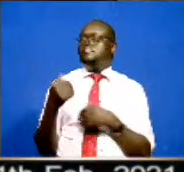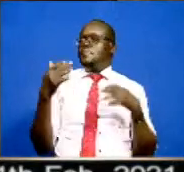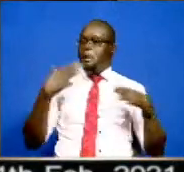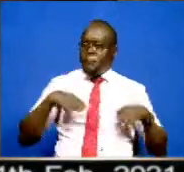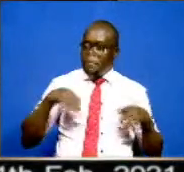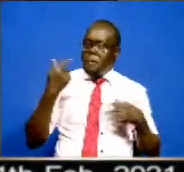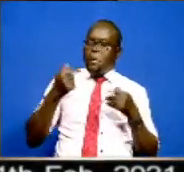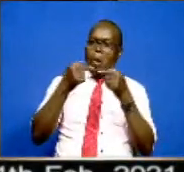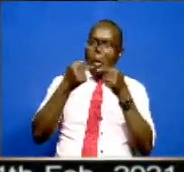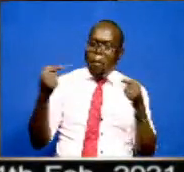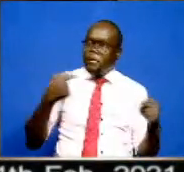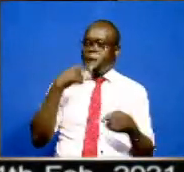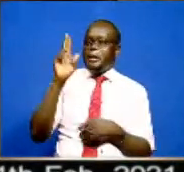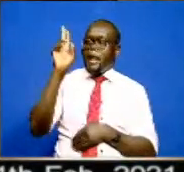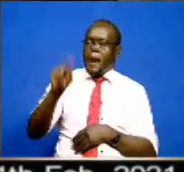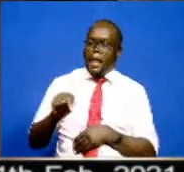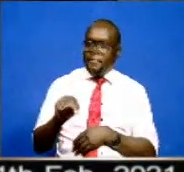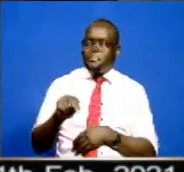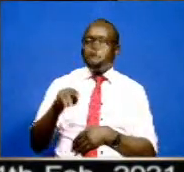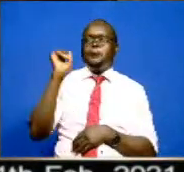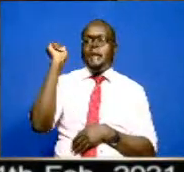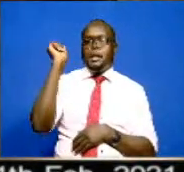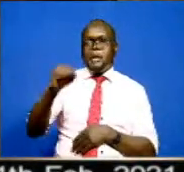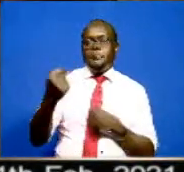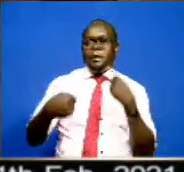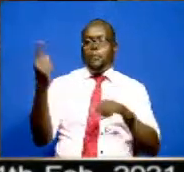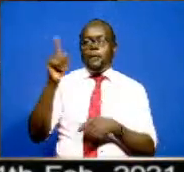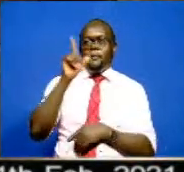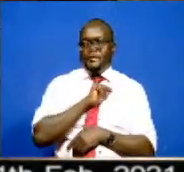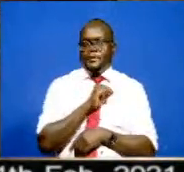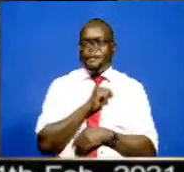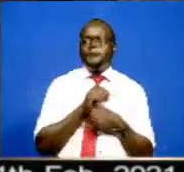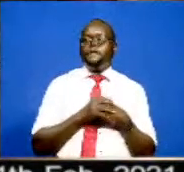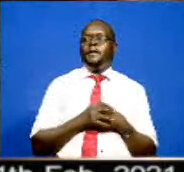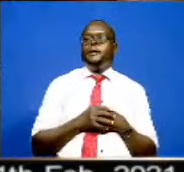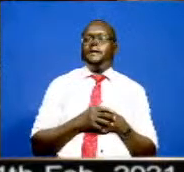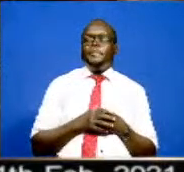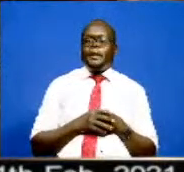As many as contrary opinion say nay. The ayes have it.